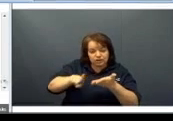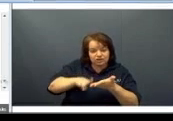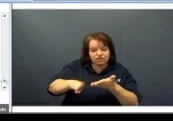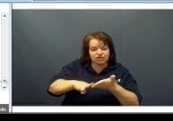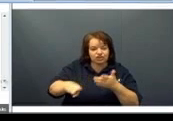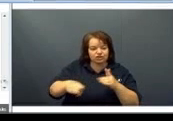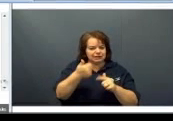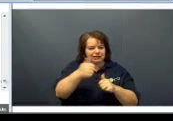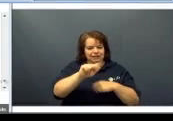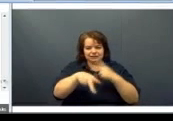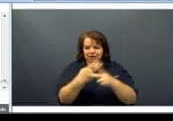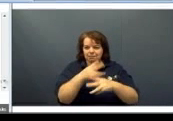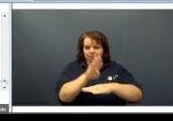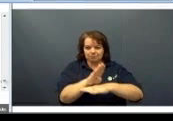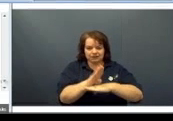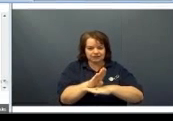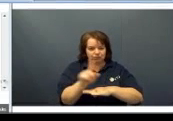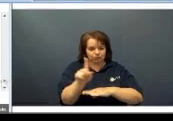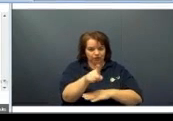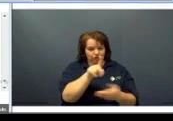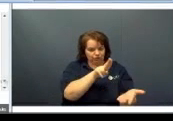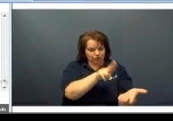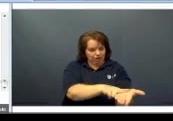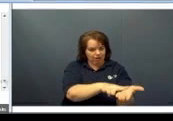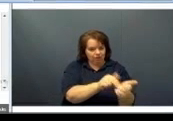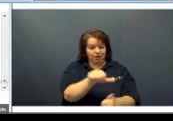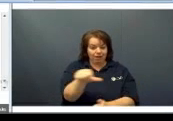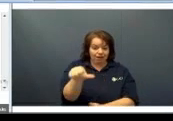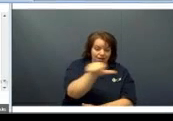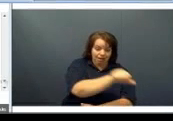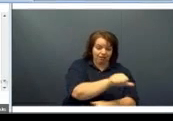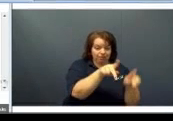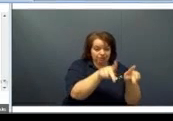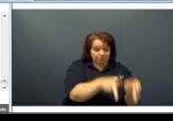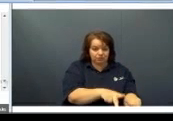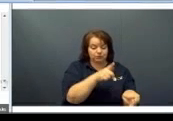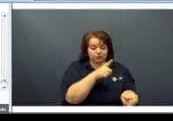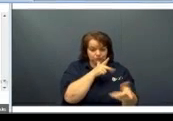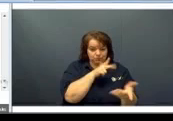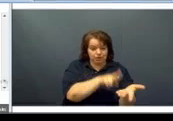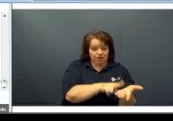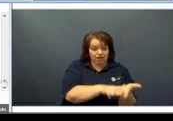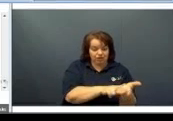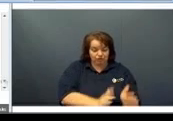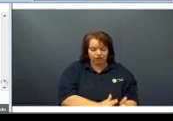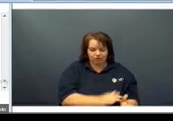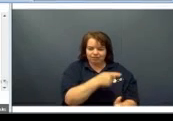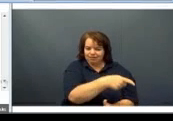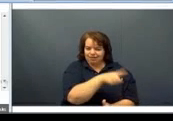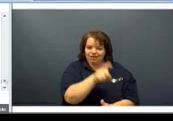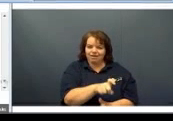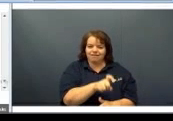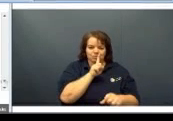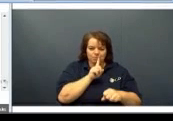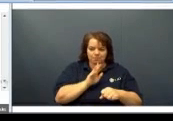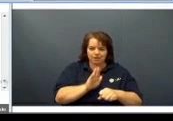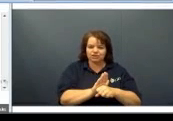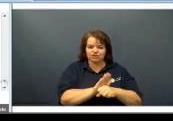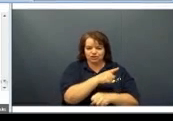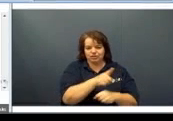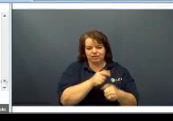or any type of business where you're contracting with another contractor, they too